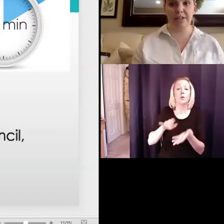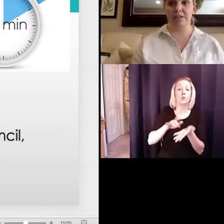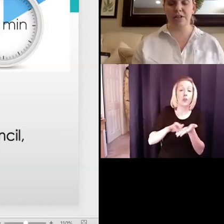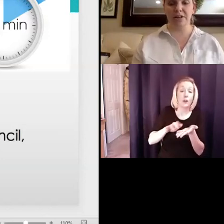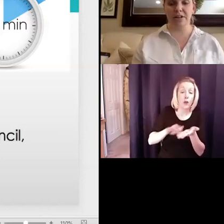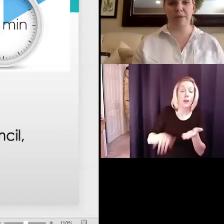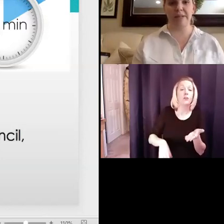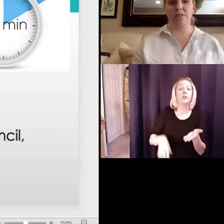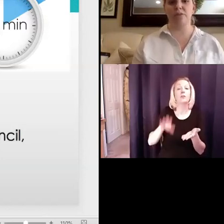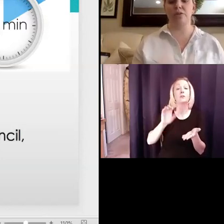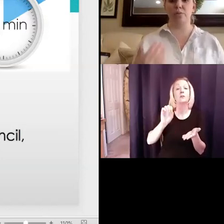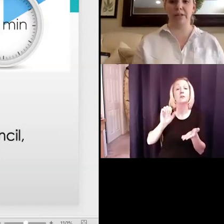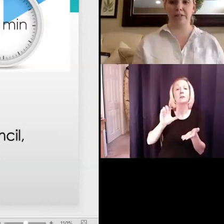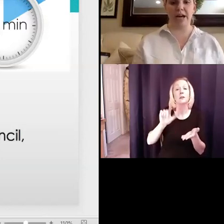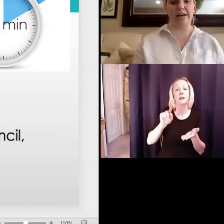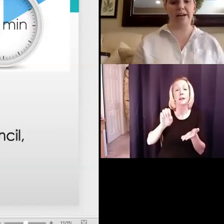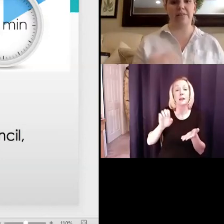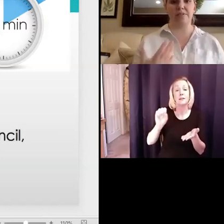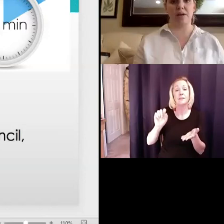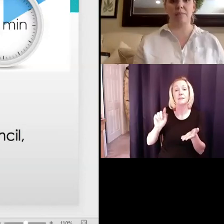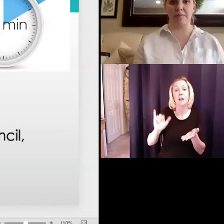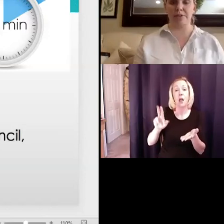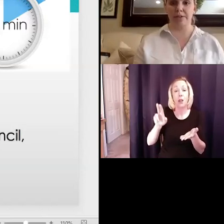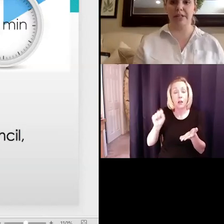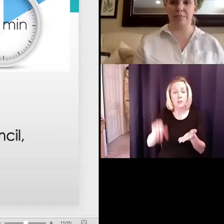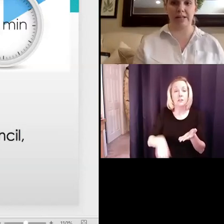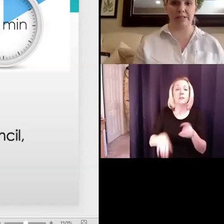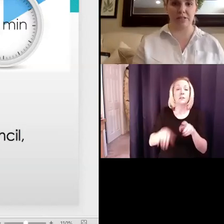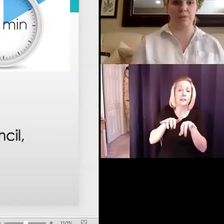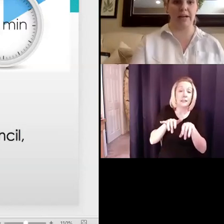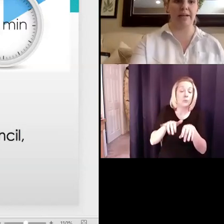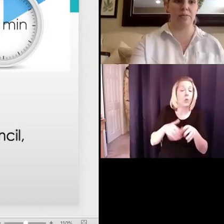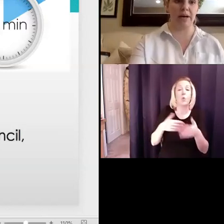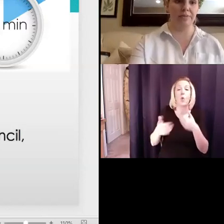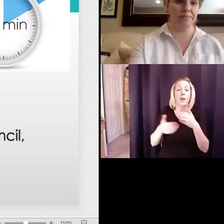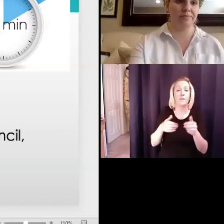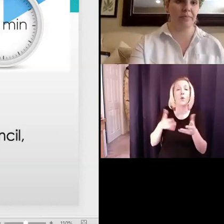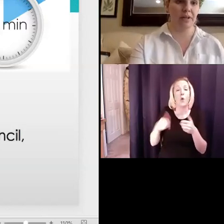keyboard, an alternative pencil, you want the child to have some opportunity to practice the writing as